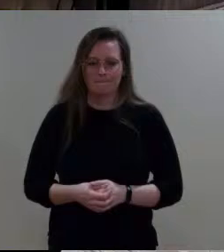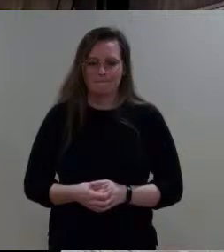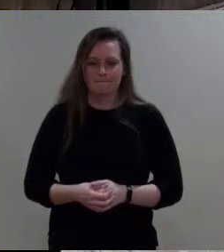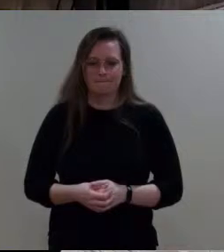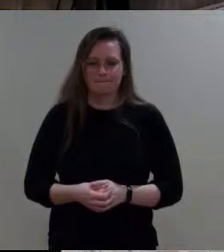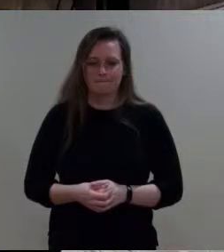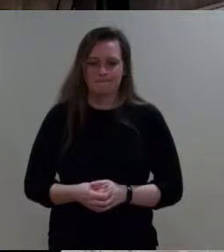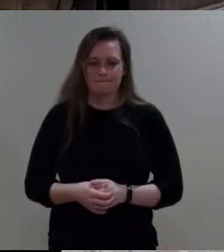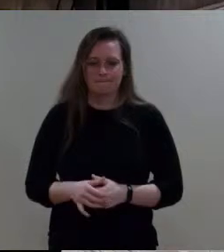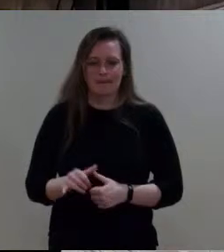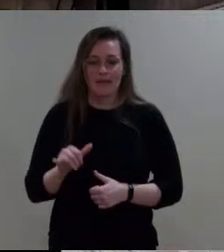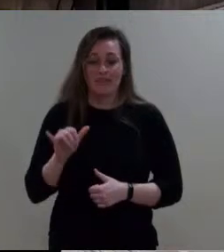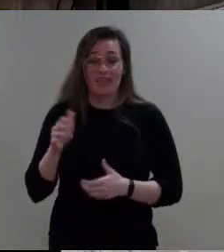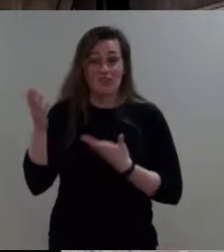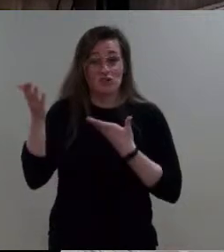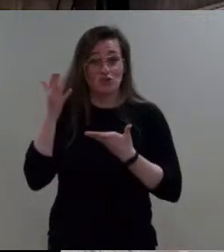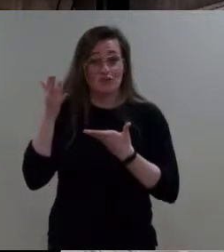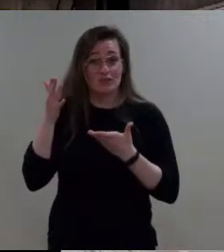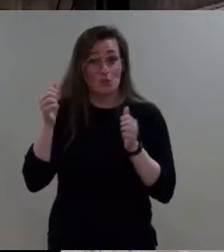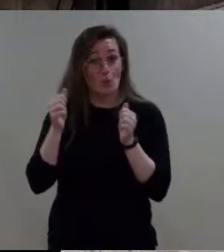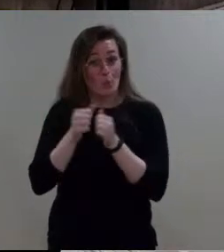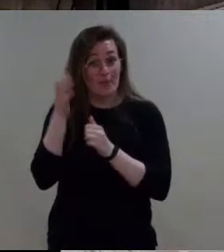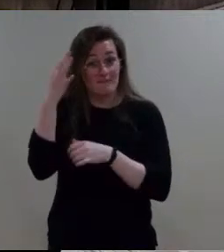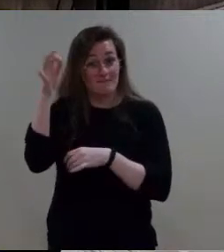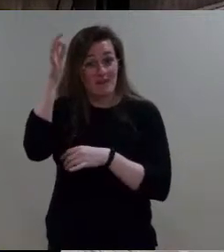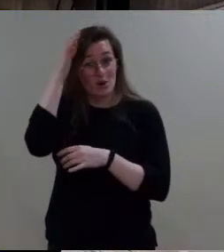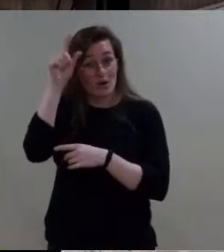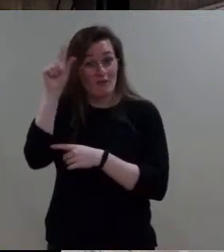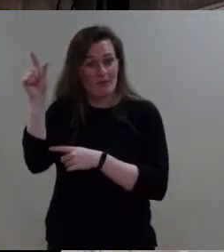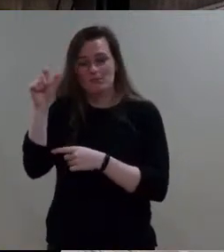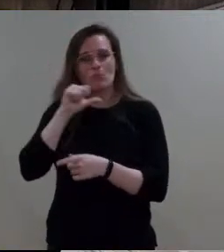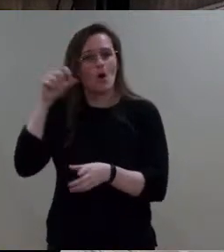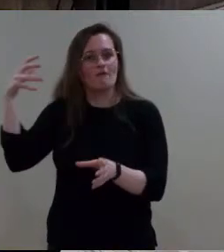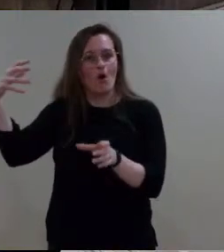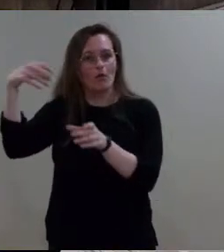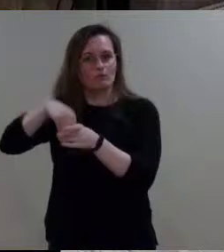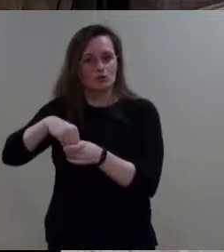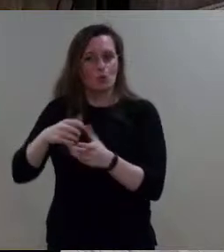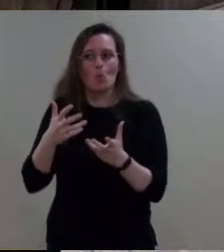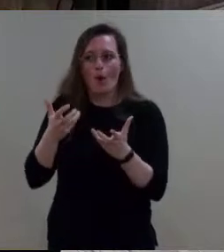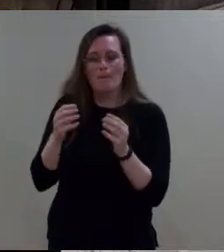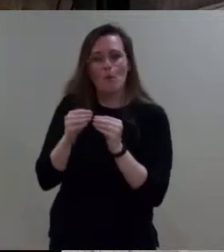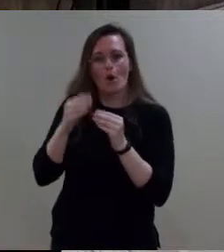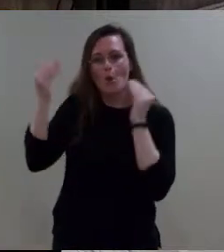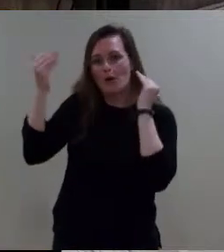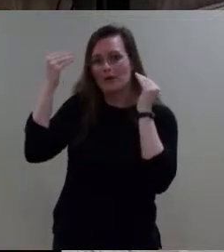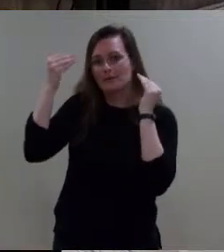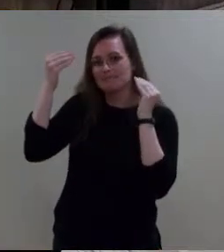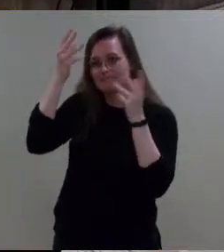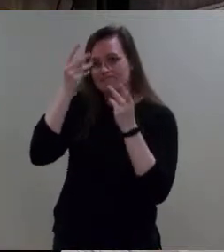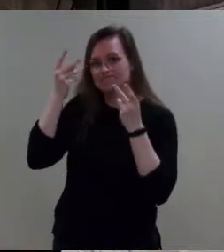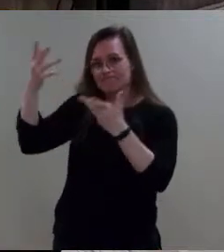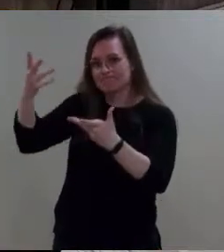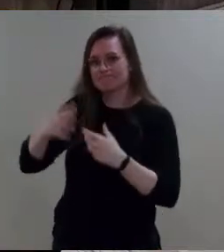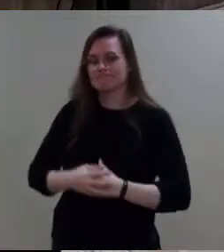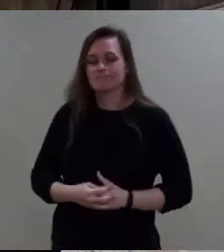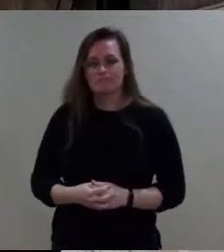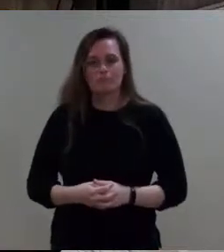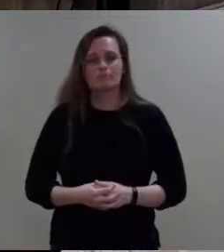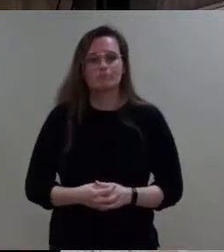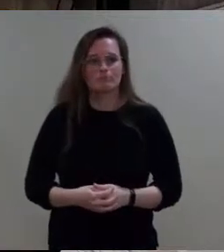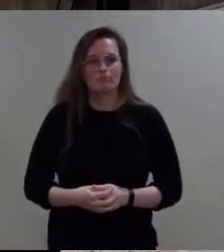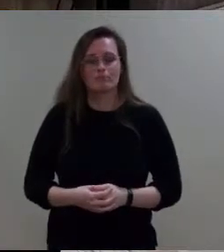is directly involved with, but it's something that we wanted to make him aware of, and maybe it's something that